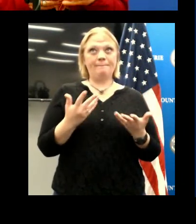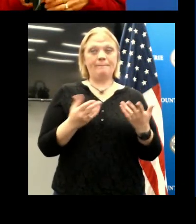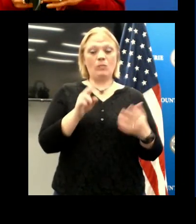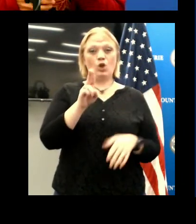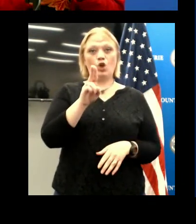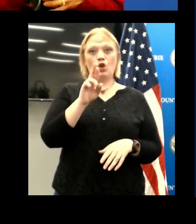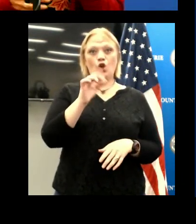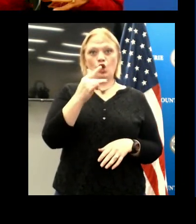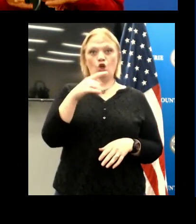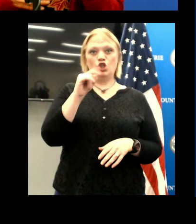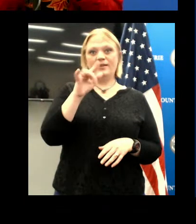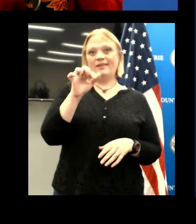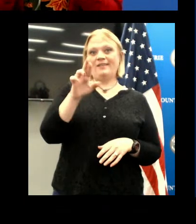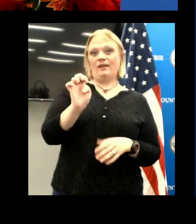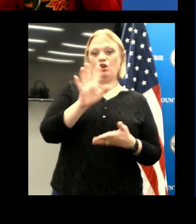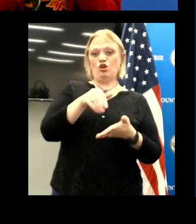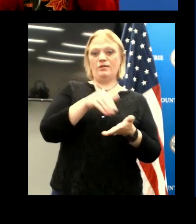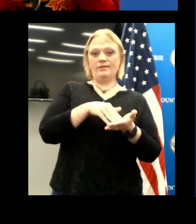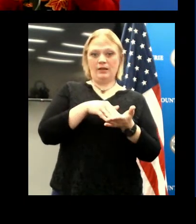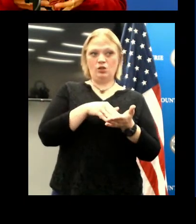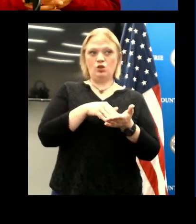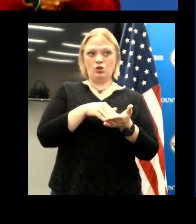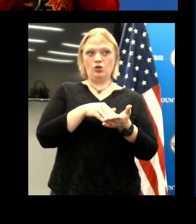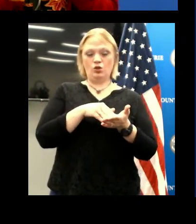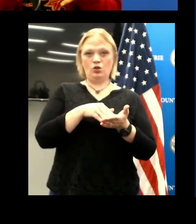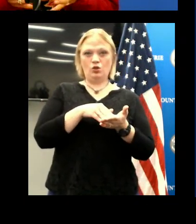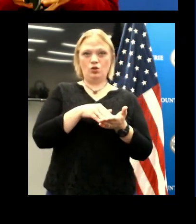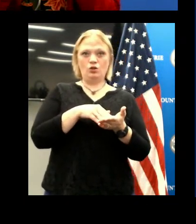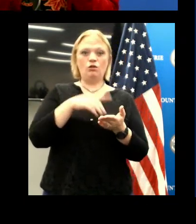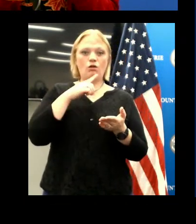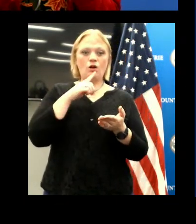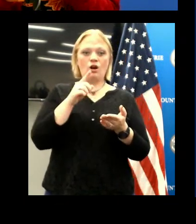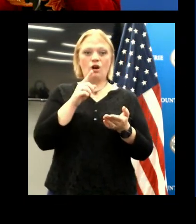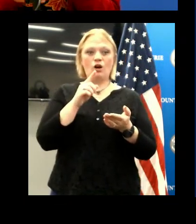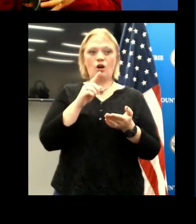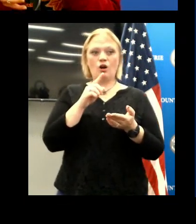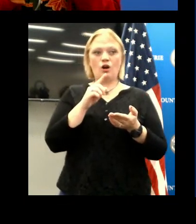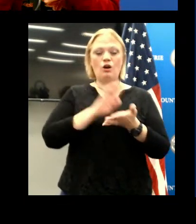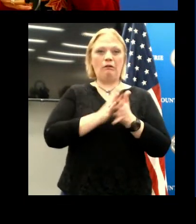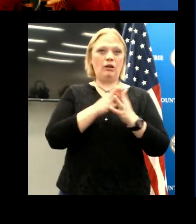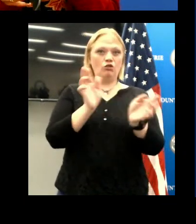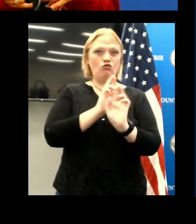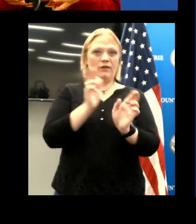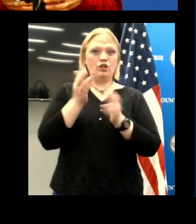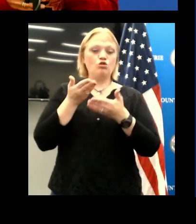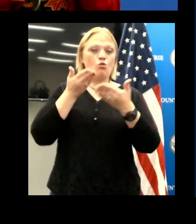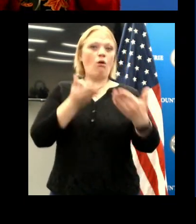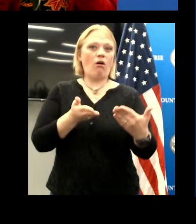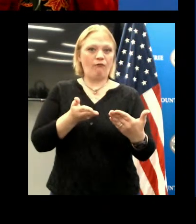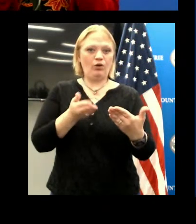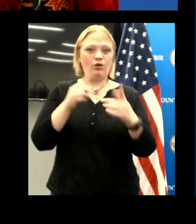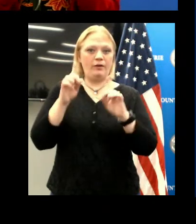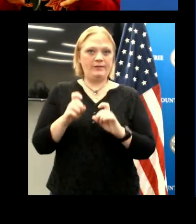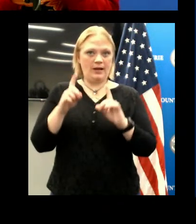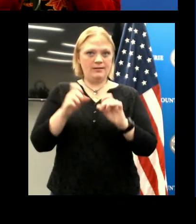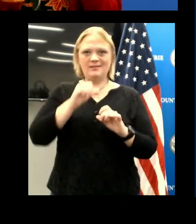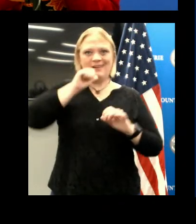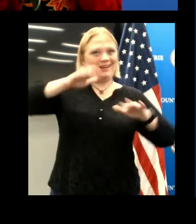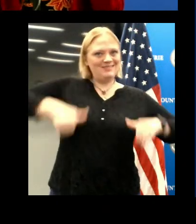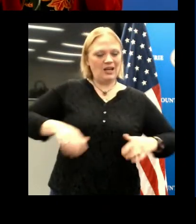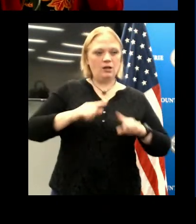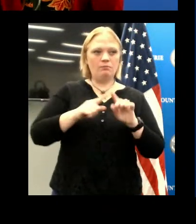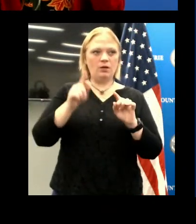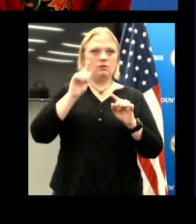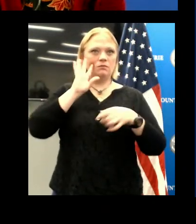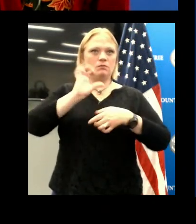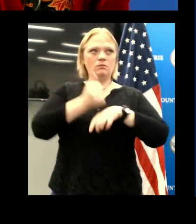urgent care centers are gearing up to offer point-of-care testing. They're not quite there yet, but they are getting ready to do that.